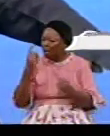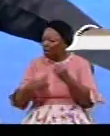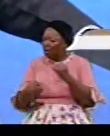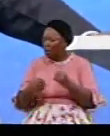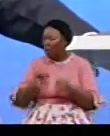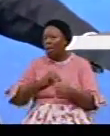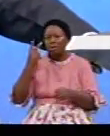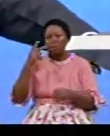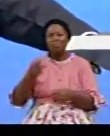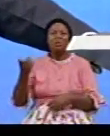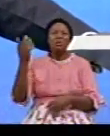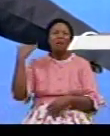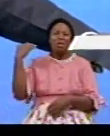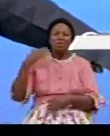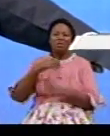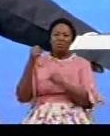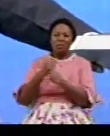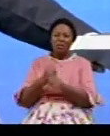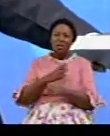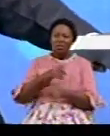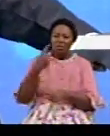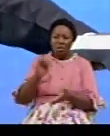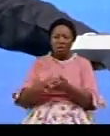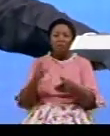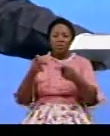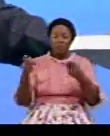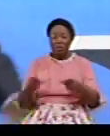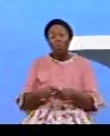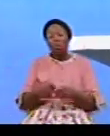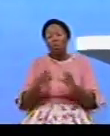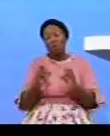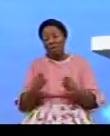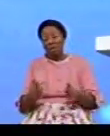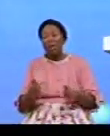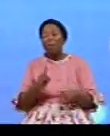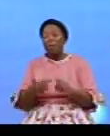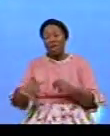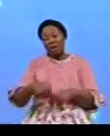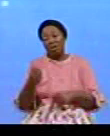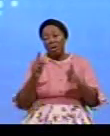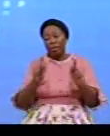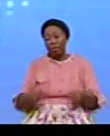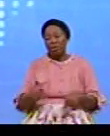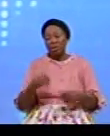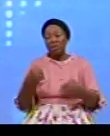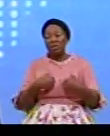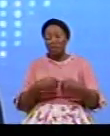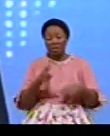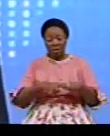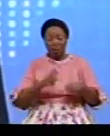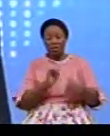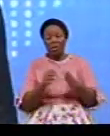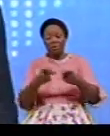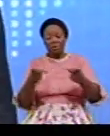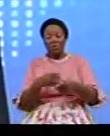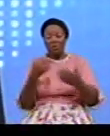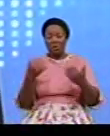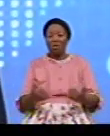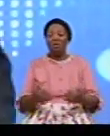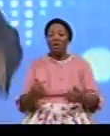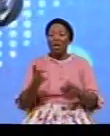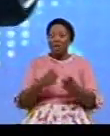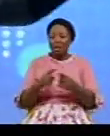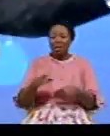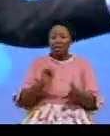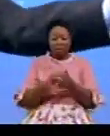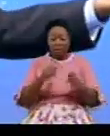confess freely, I am a heathen, but I invite Christ to reign and to rule